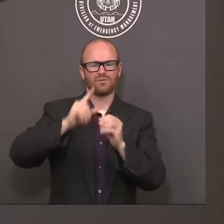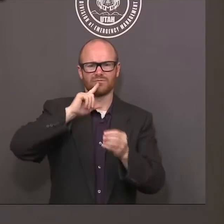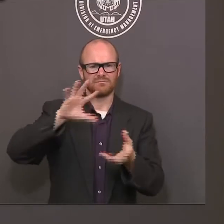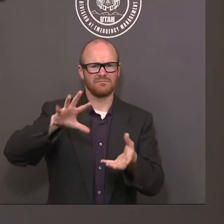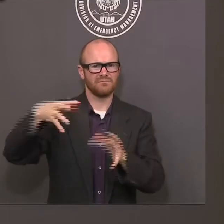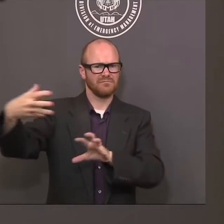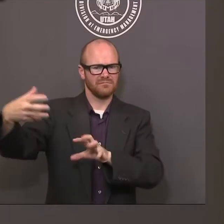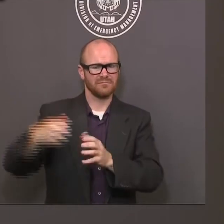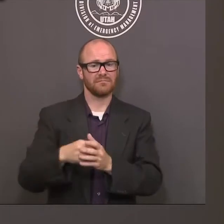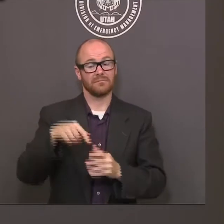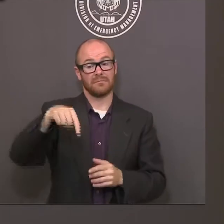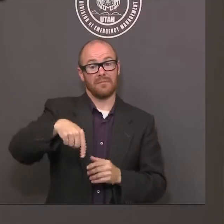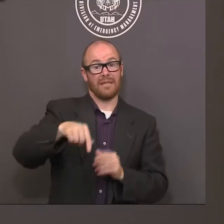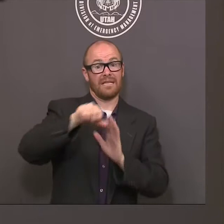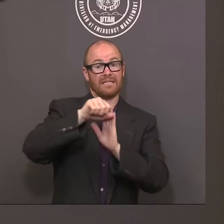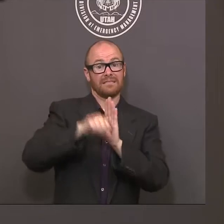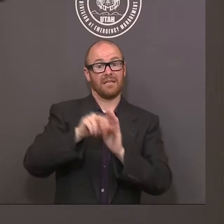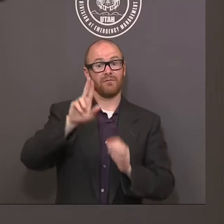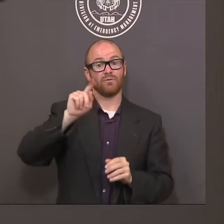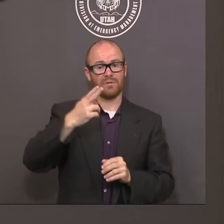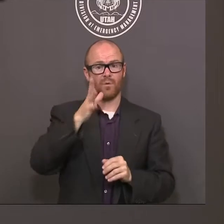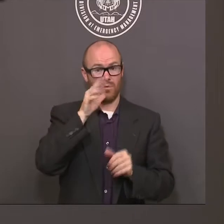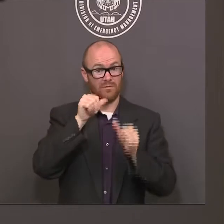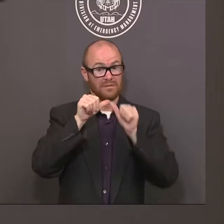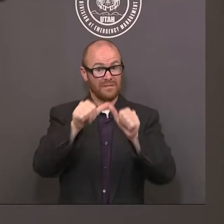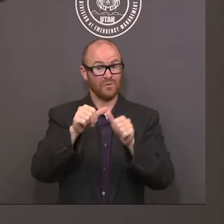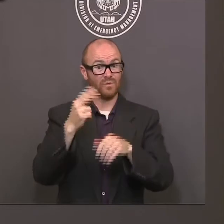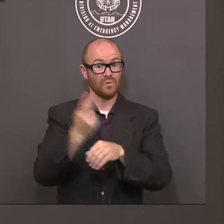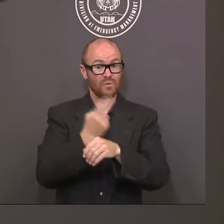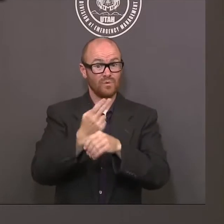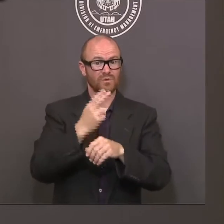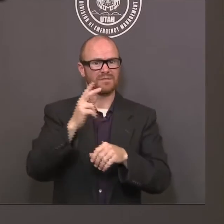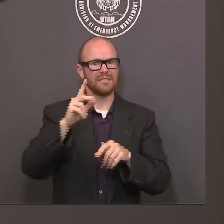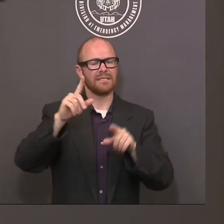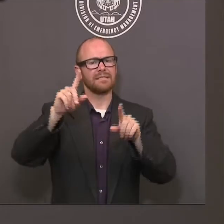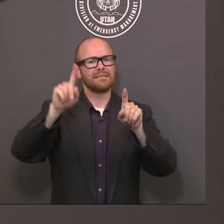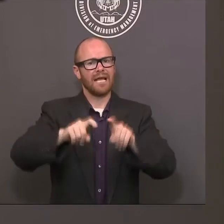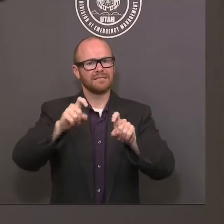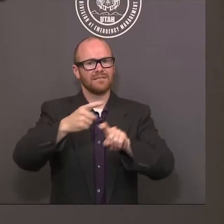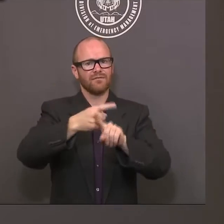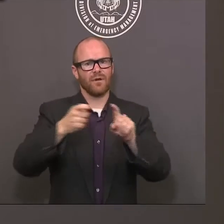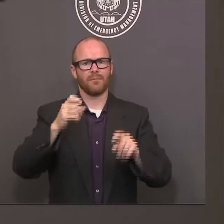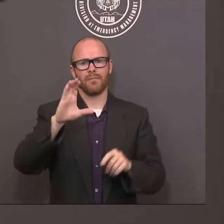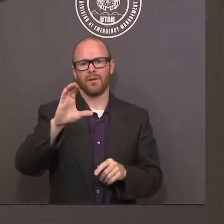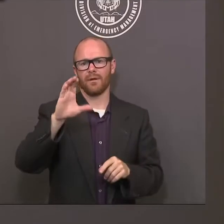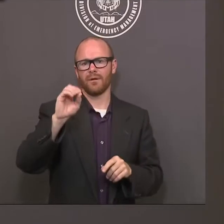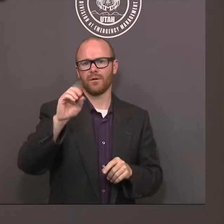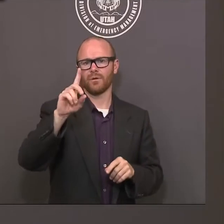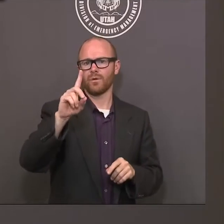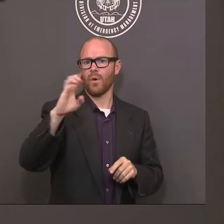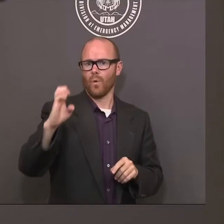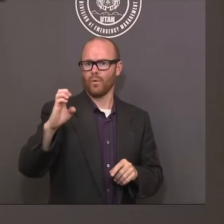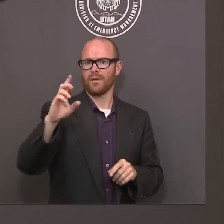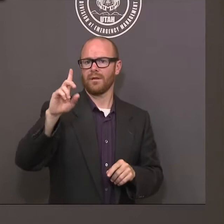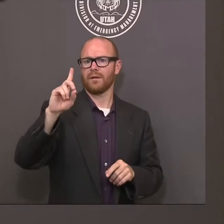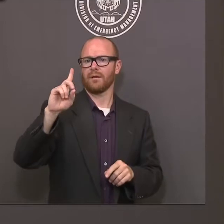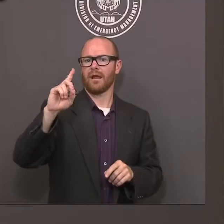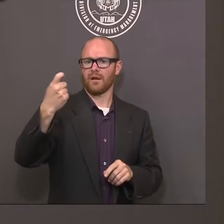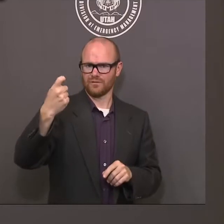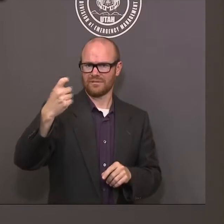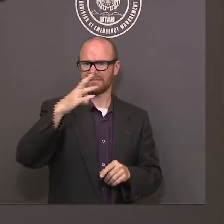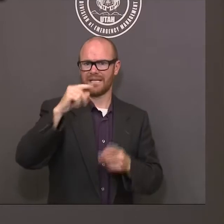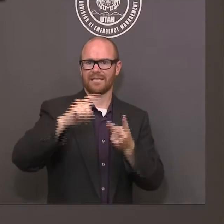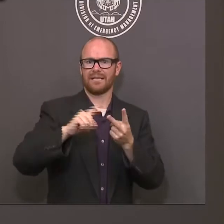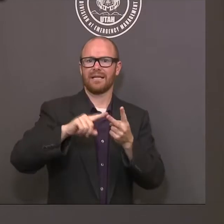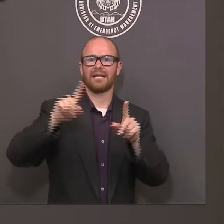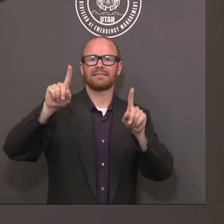is the state of Utah going to continue to use tests from Co-Diagnostics and Test Utah,